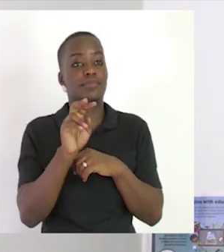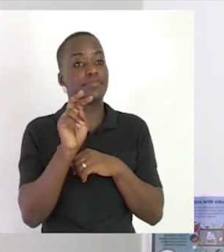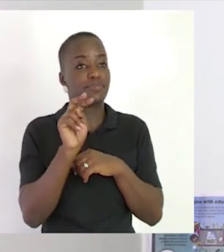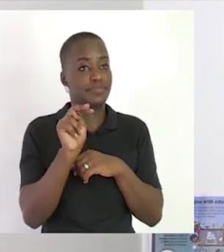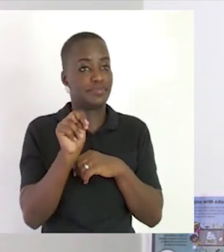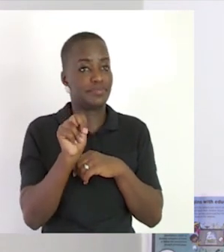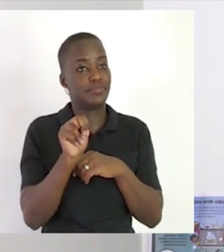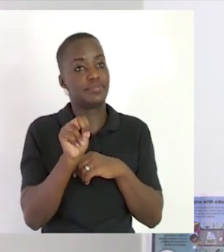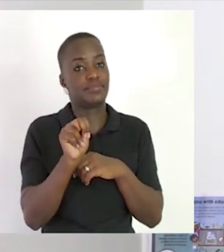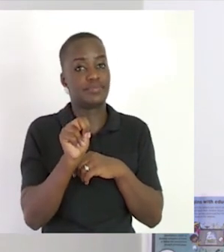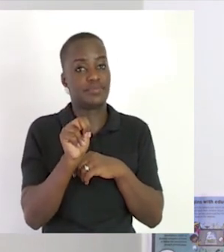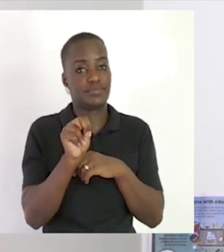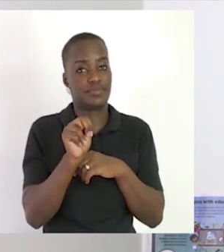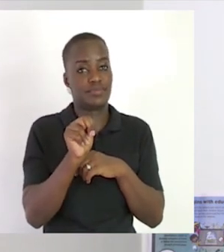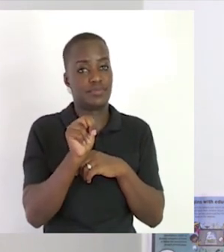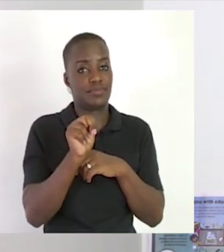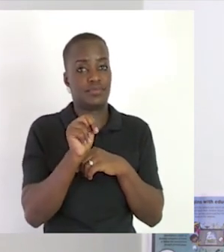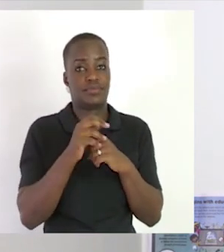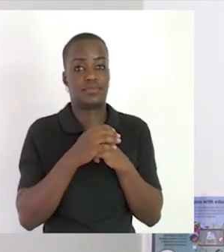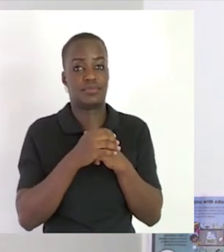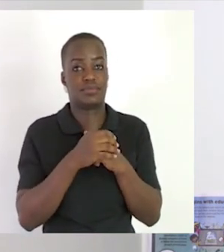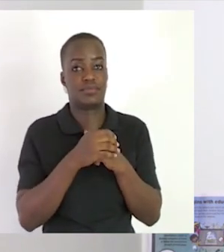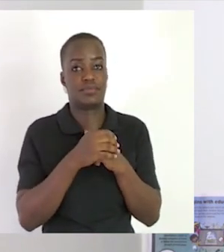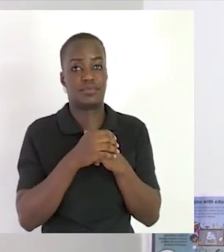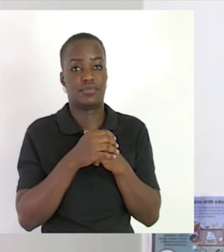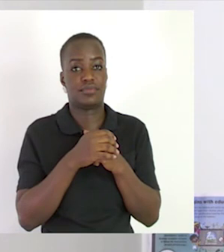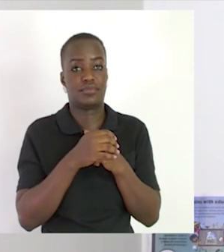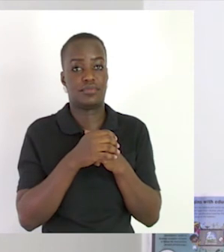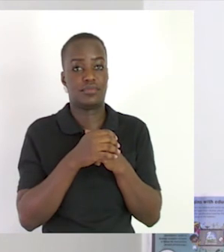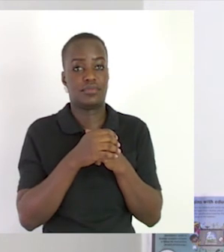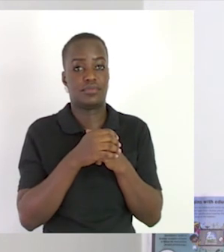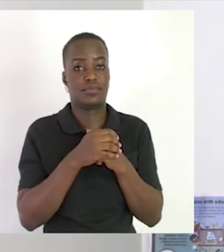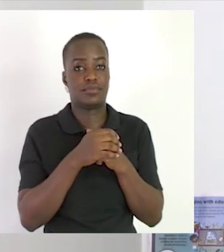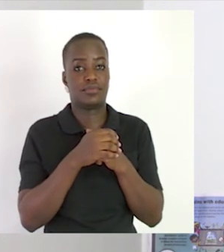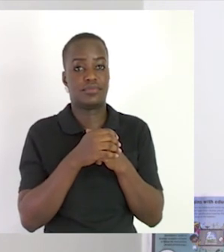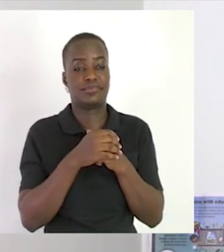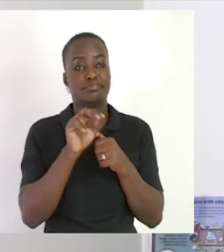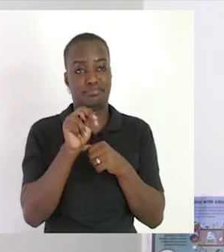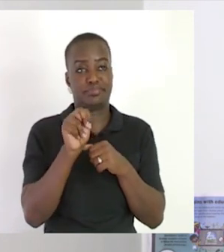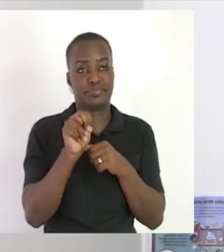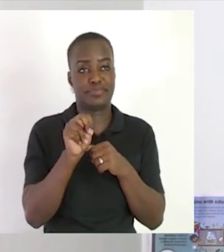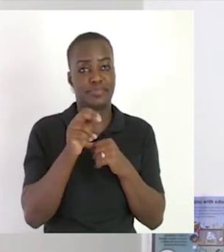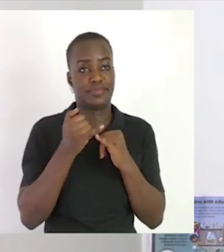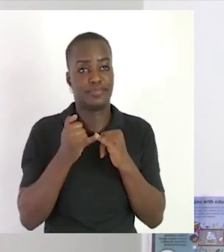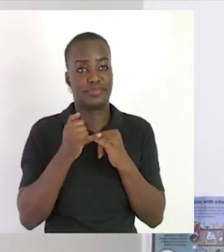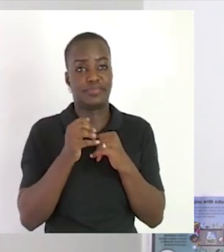and our N. Our N.